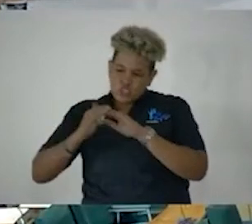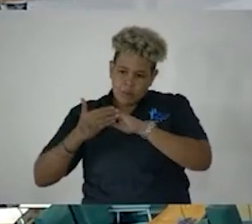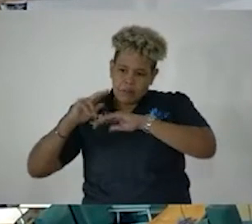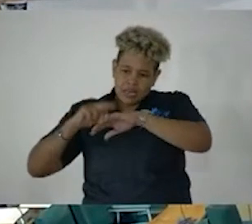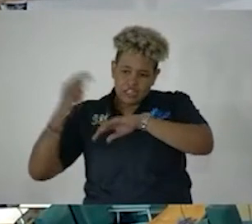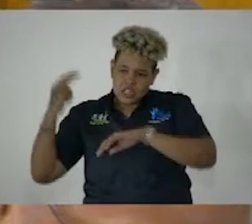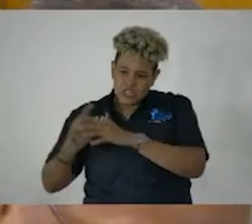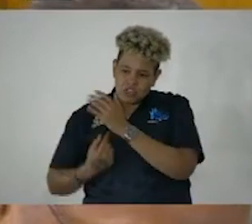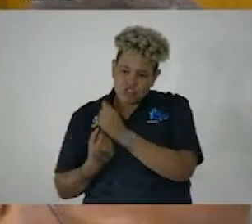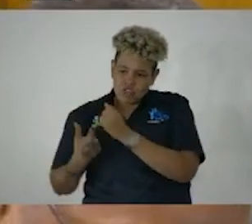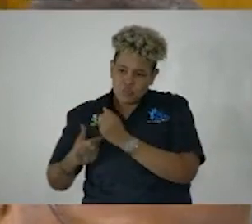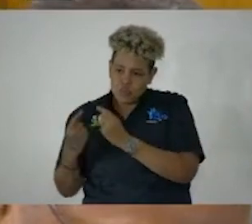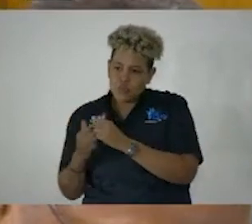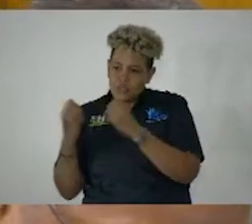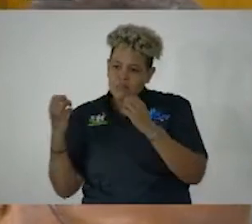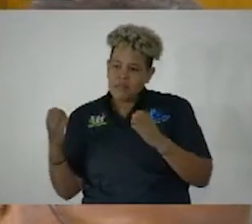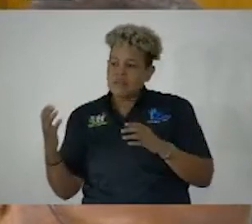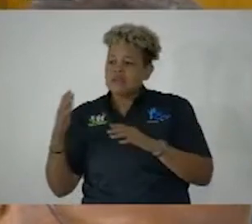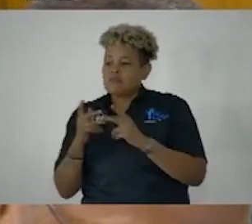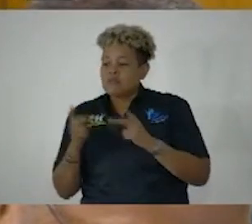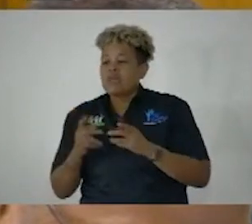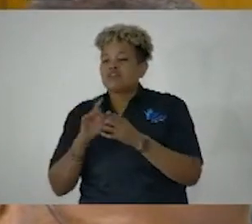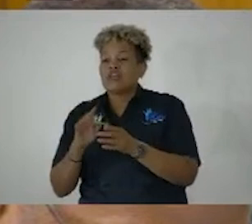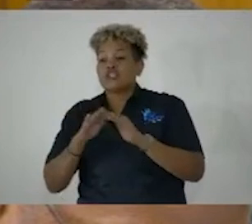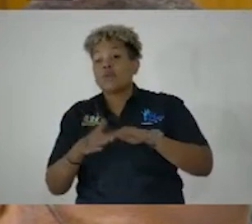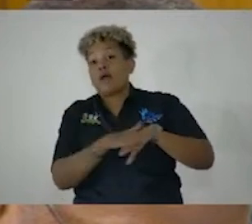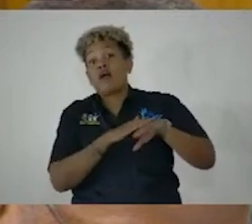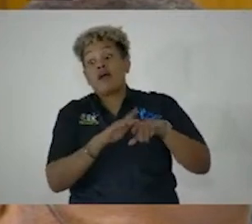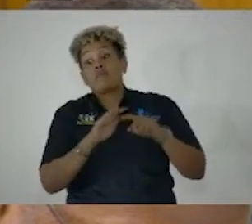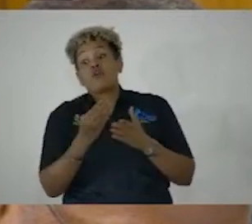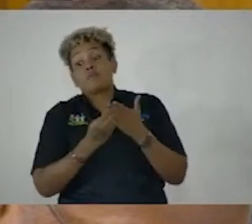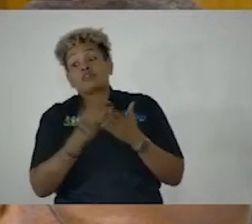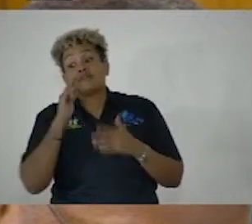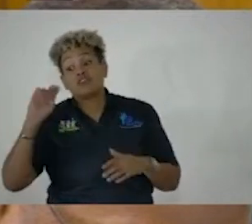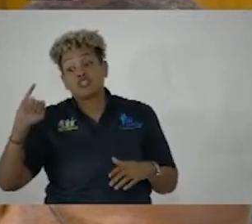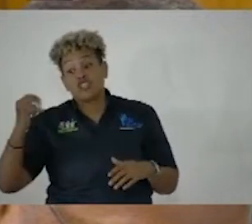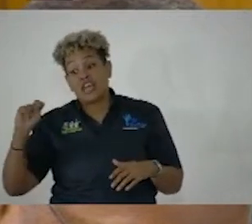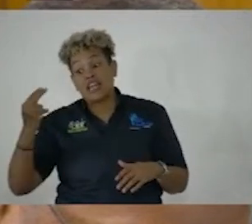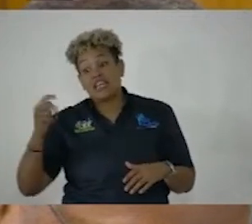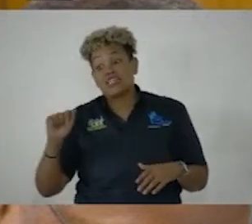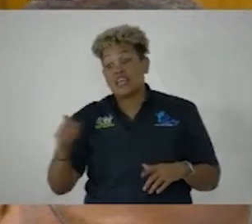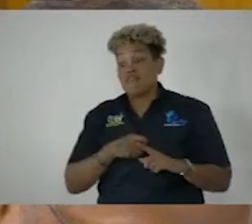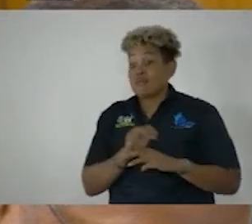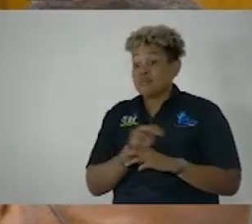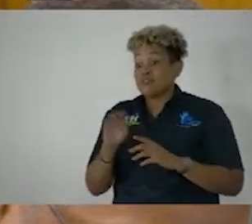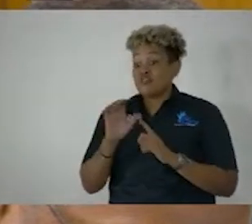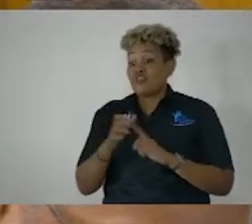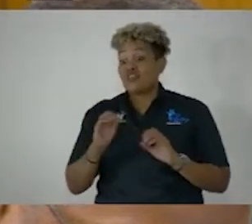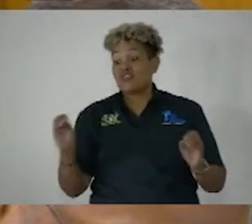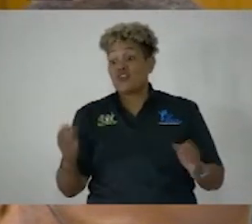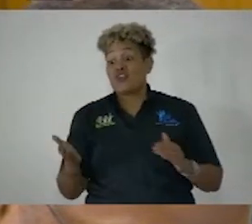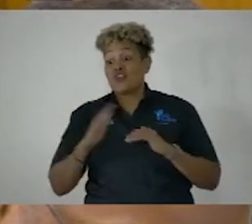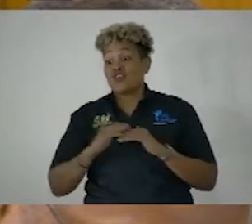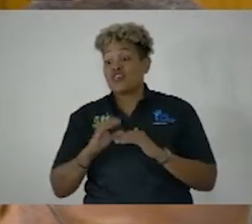Heritage Site, as we do with many sites across the country. But in the budget for JNHT, in the Ministry of Culture, there is no